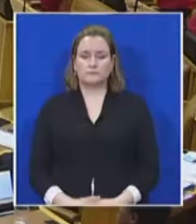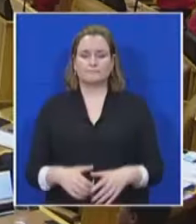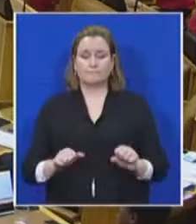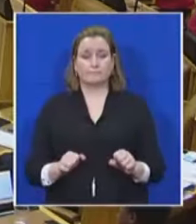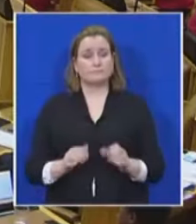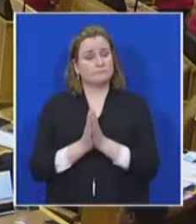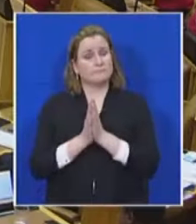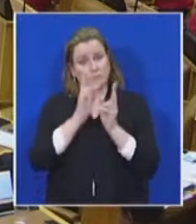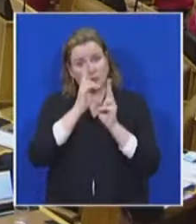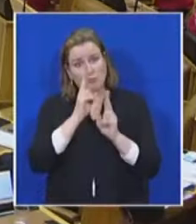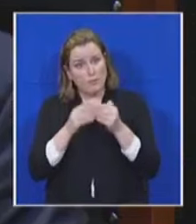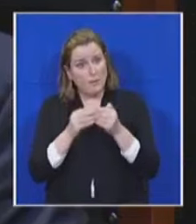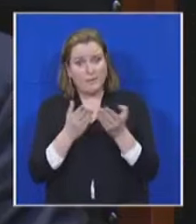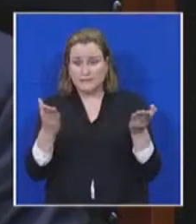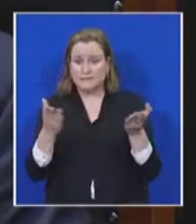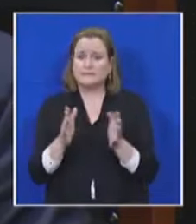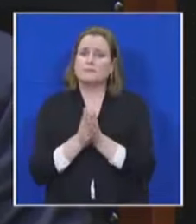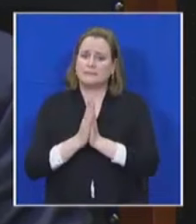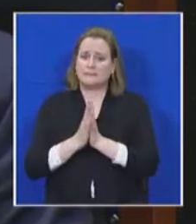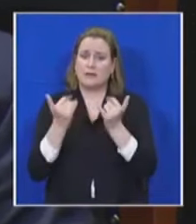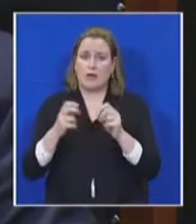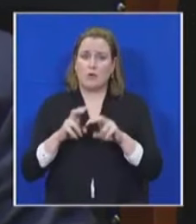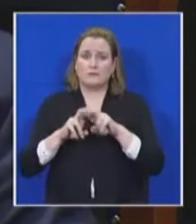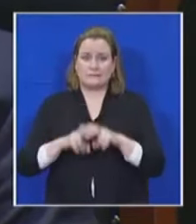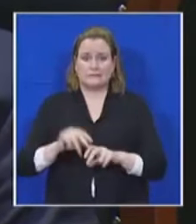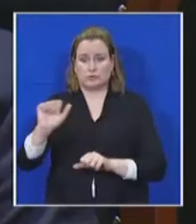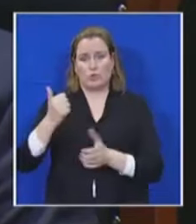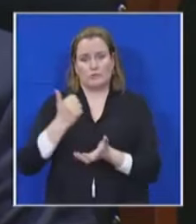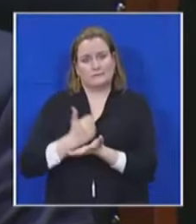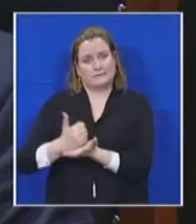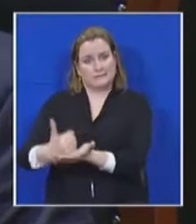Honorable members, please take your seats.